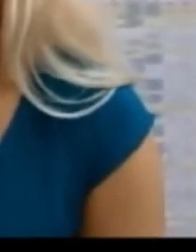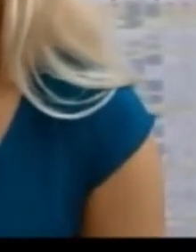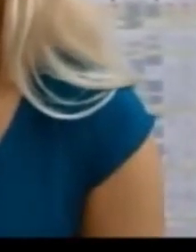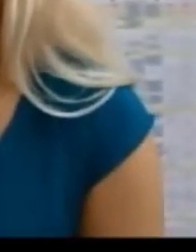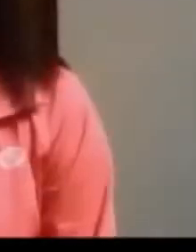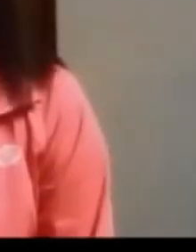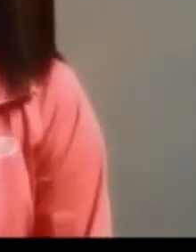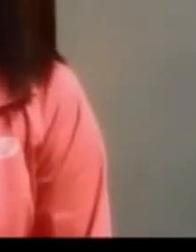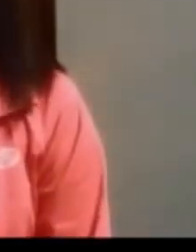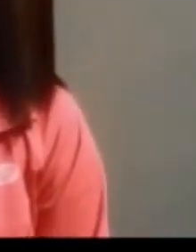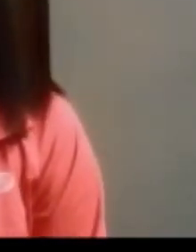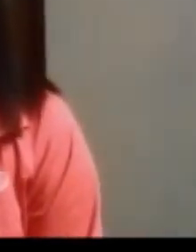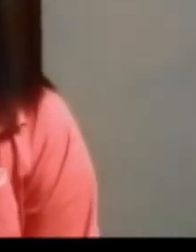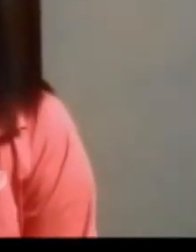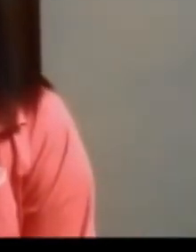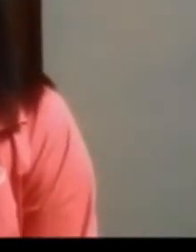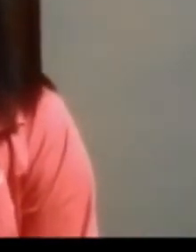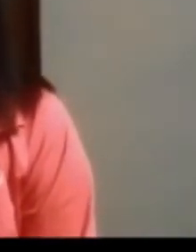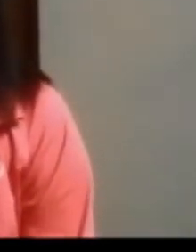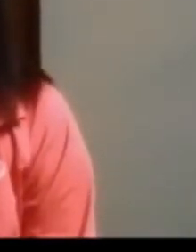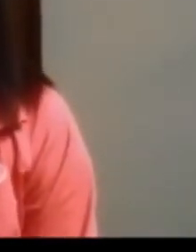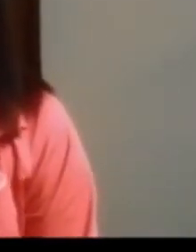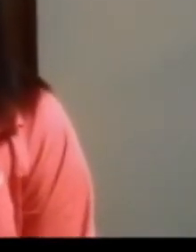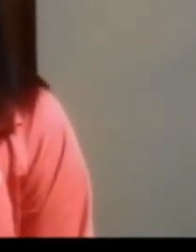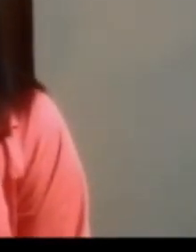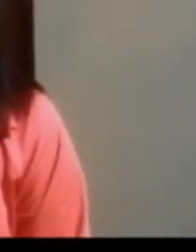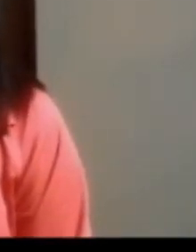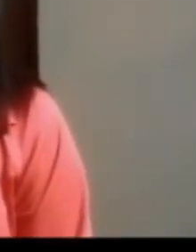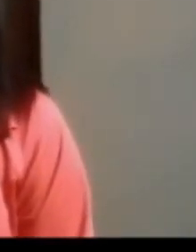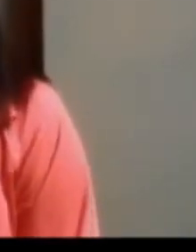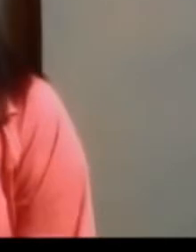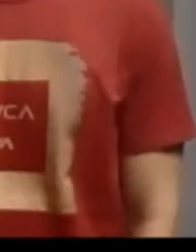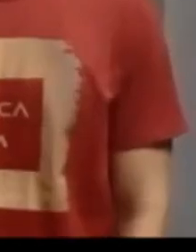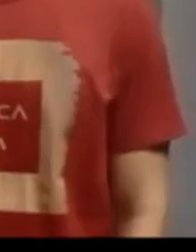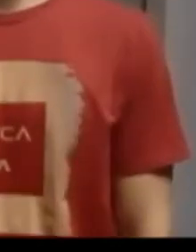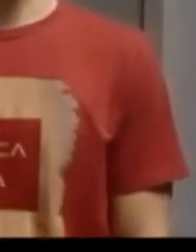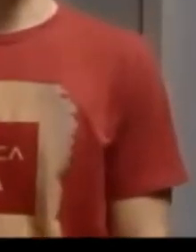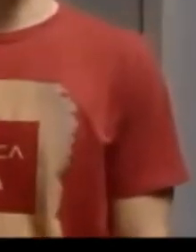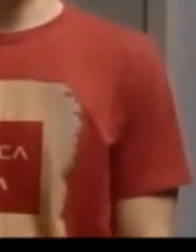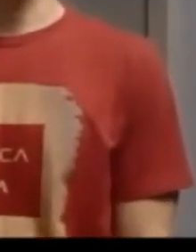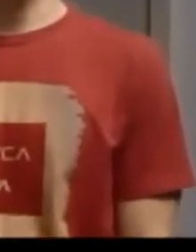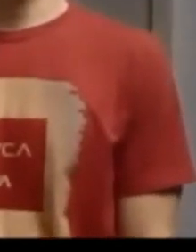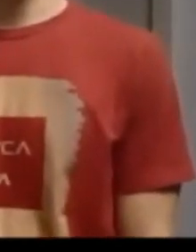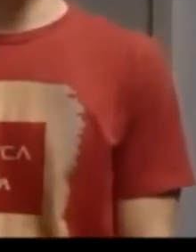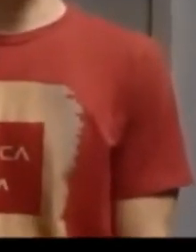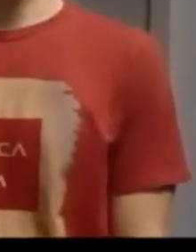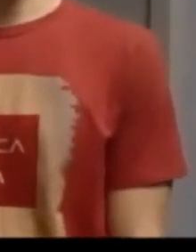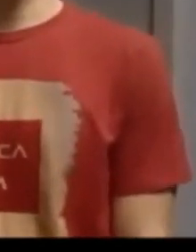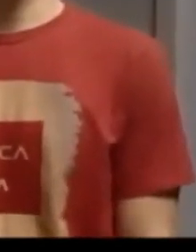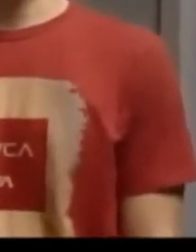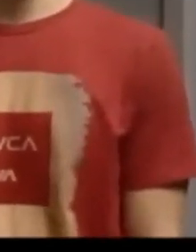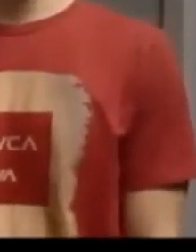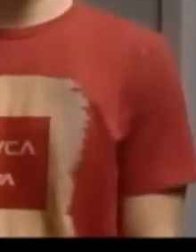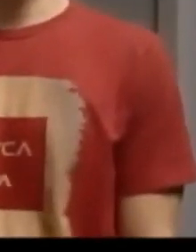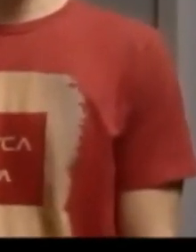interior design. I'm going to National Taiwan University for electrical engineering. I'm going to California Lutheran for